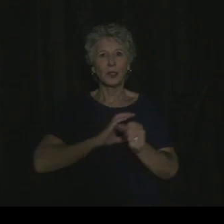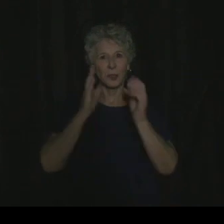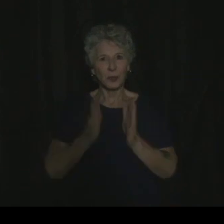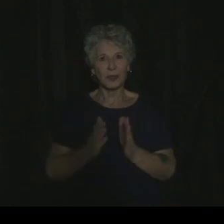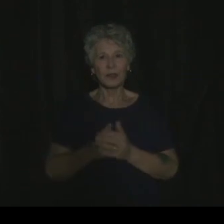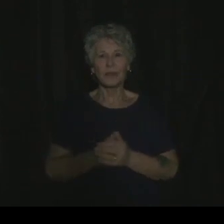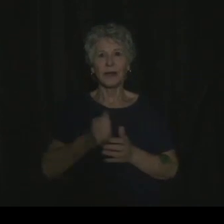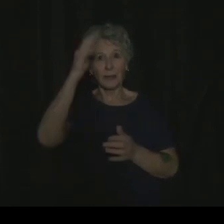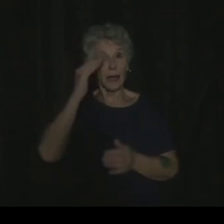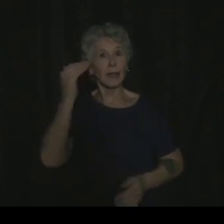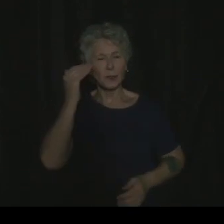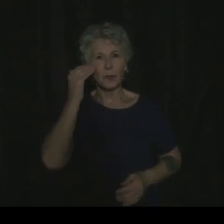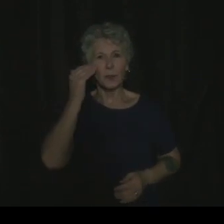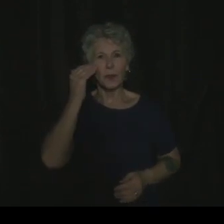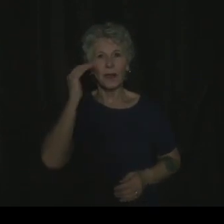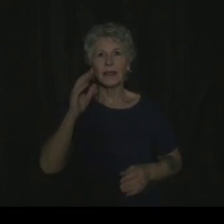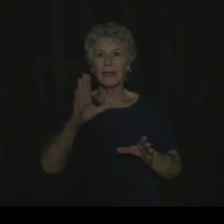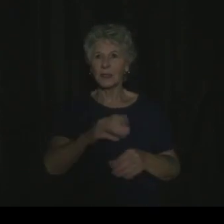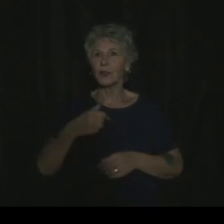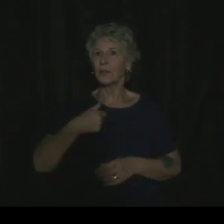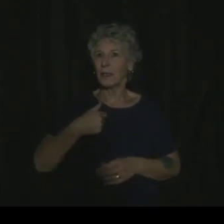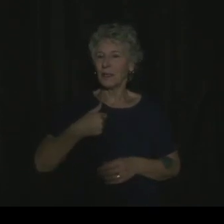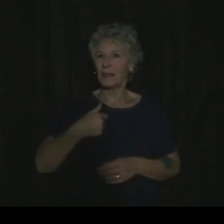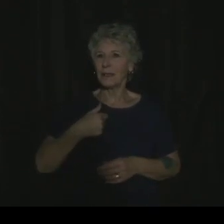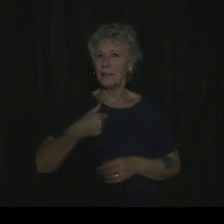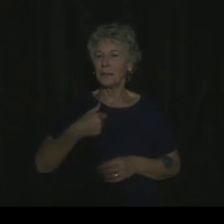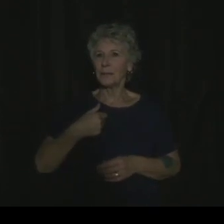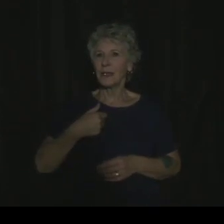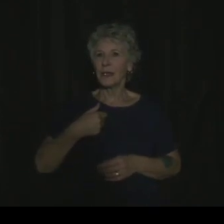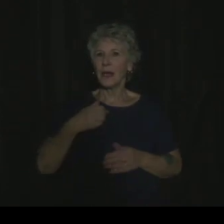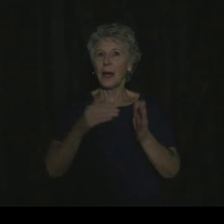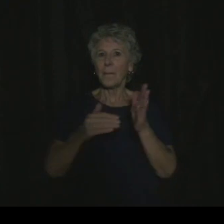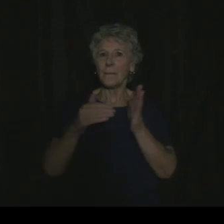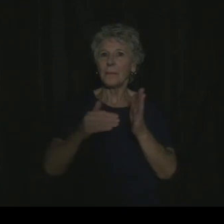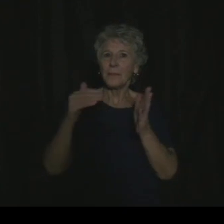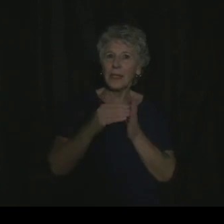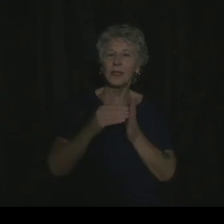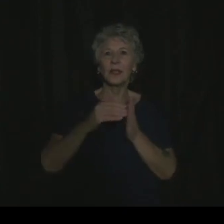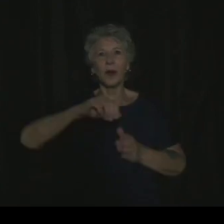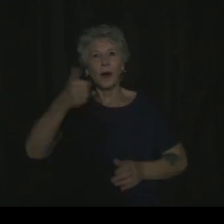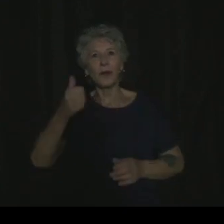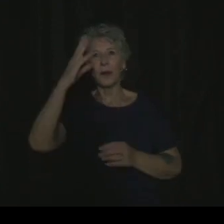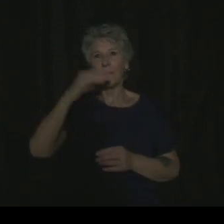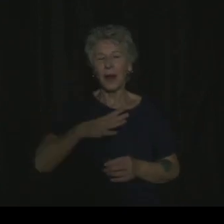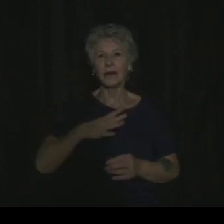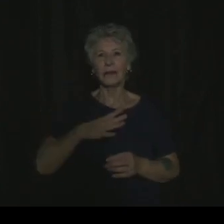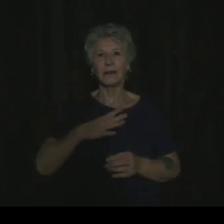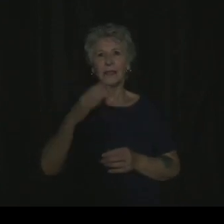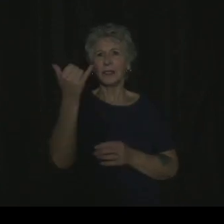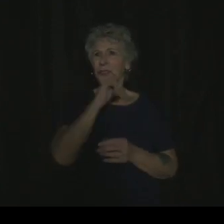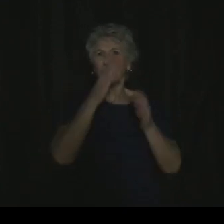But God knew that it took me to be with a million other men and strangers